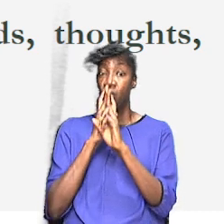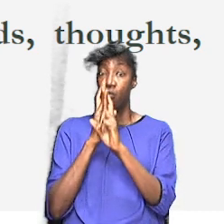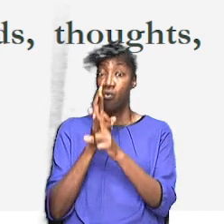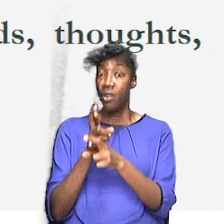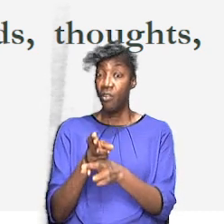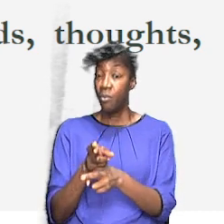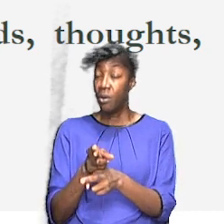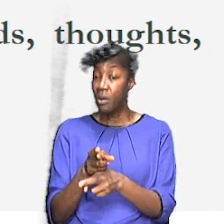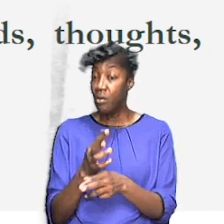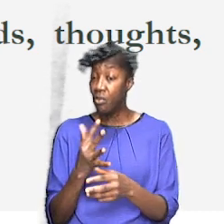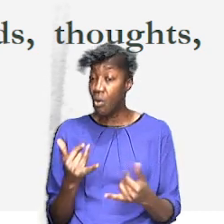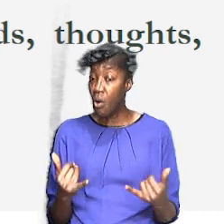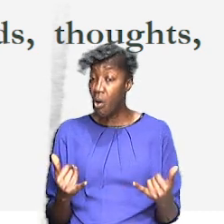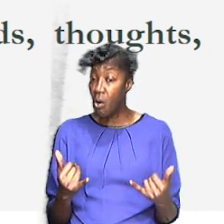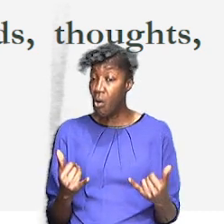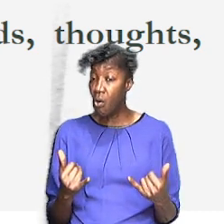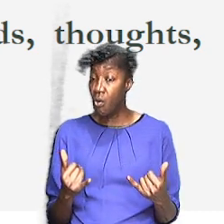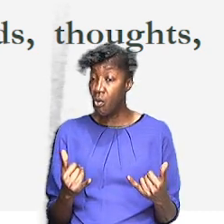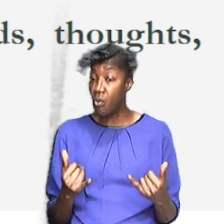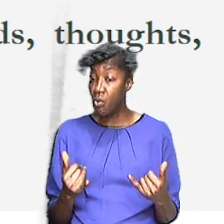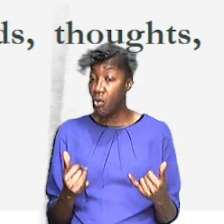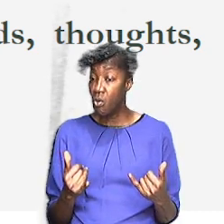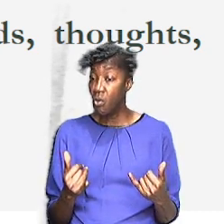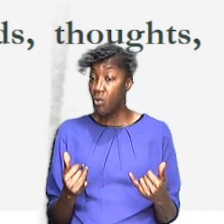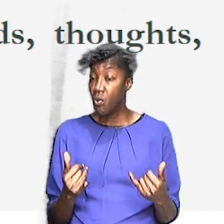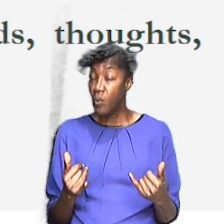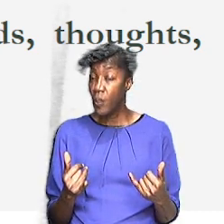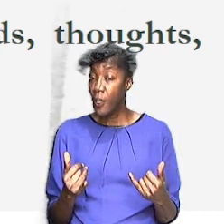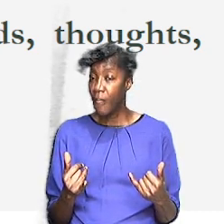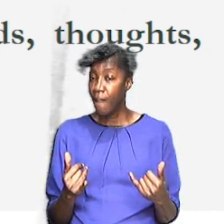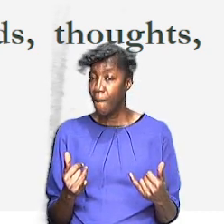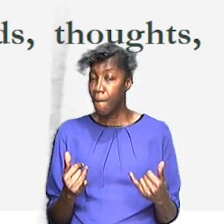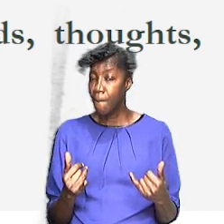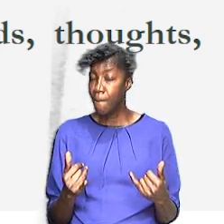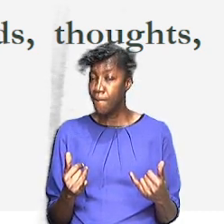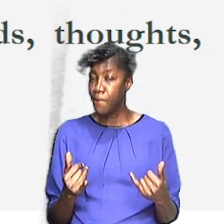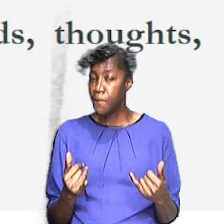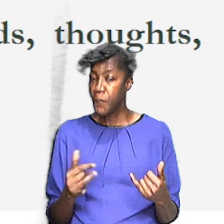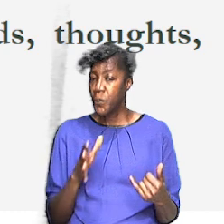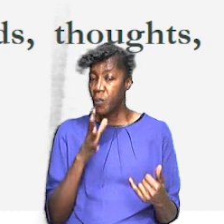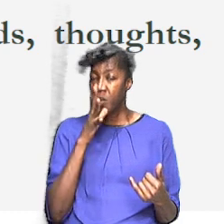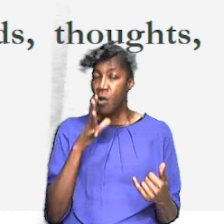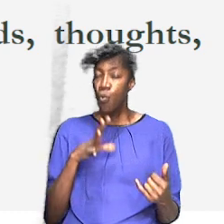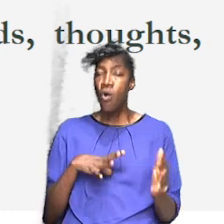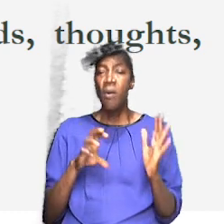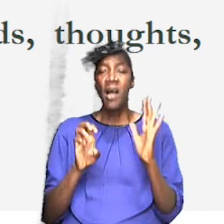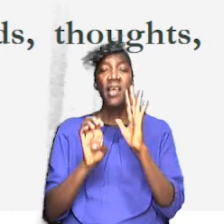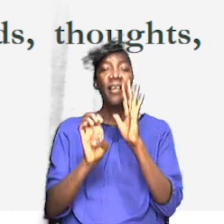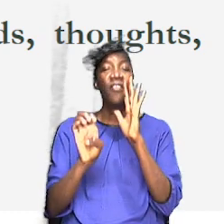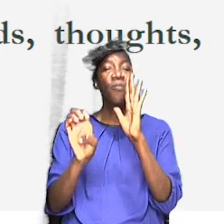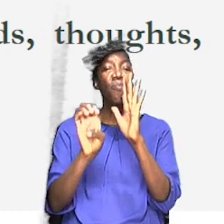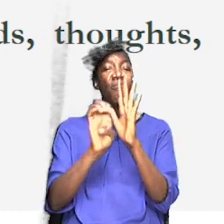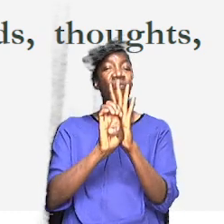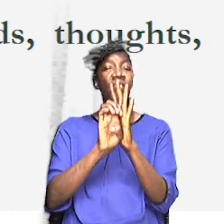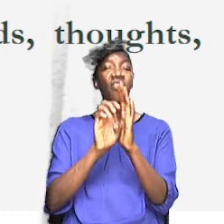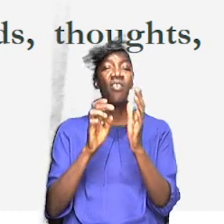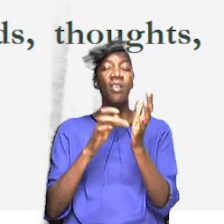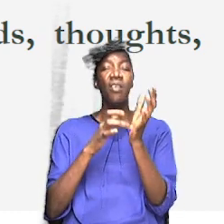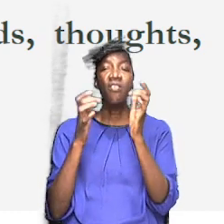woman, a response to this woman's expression to